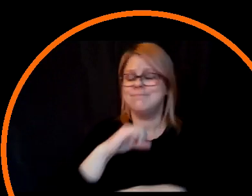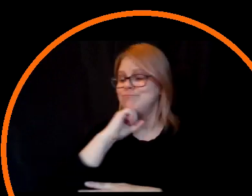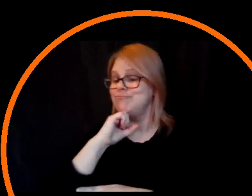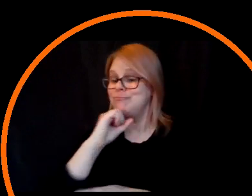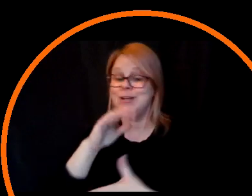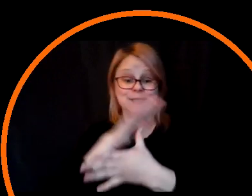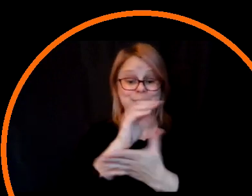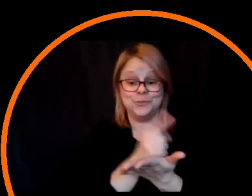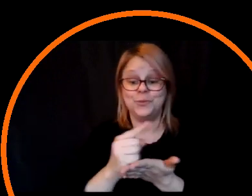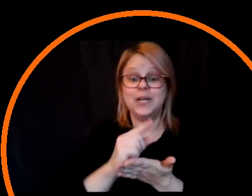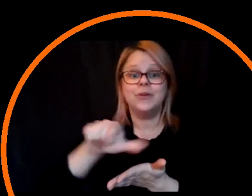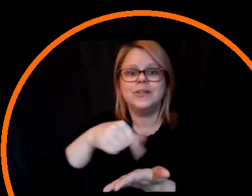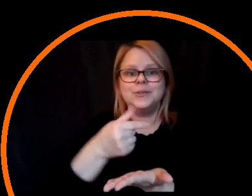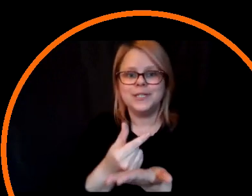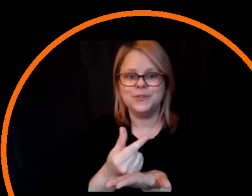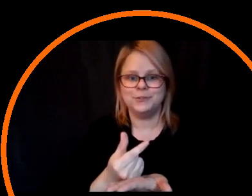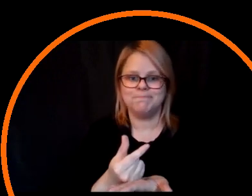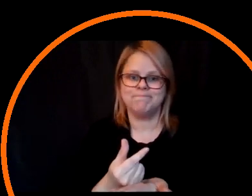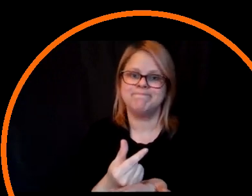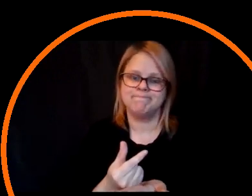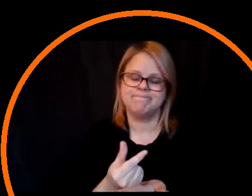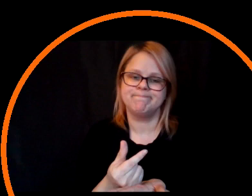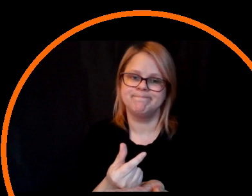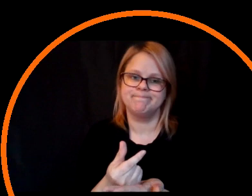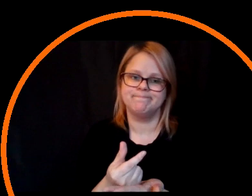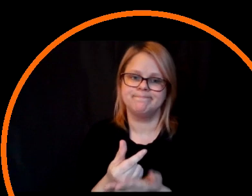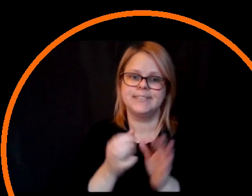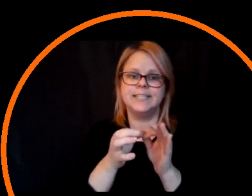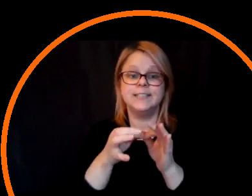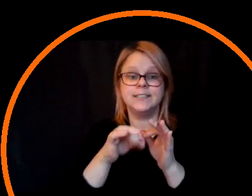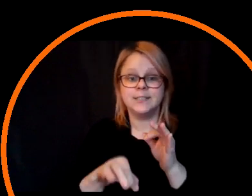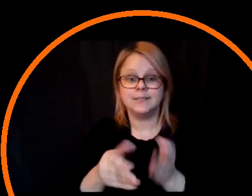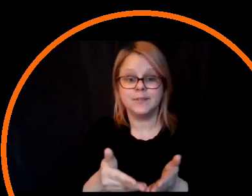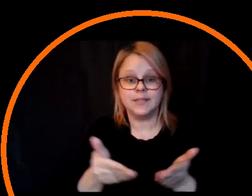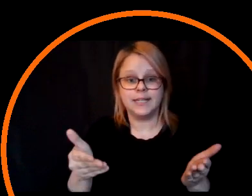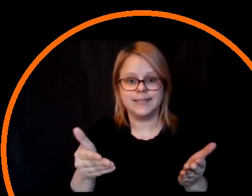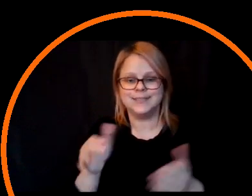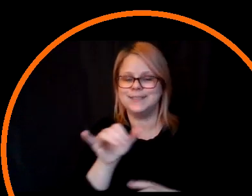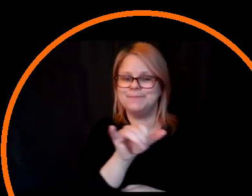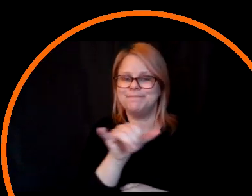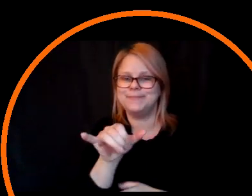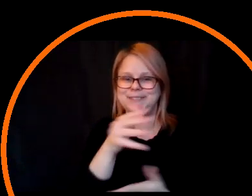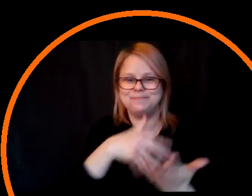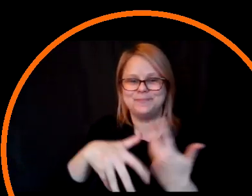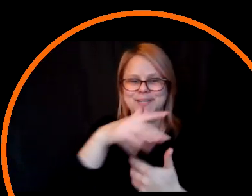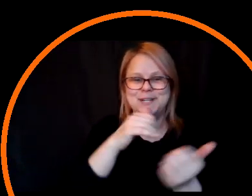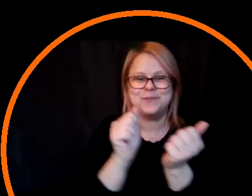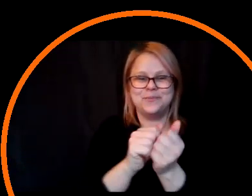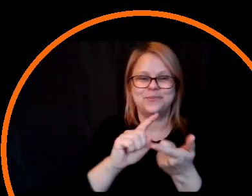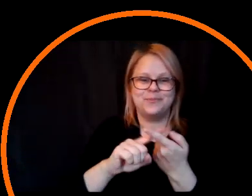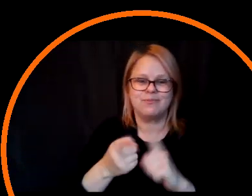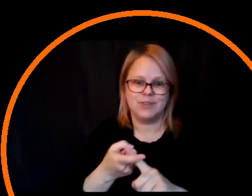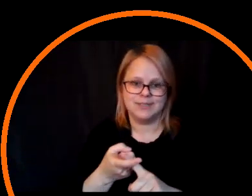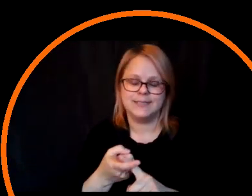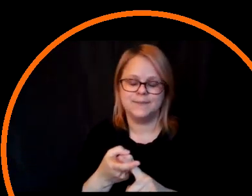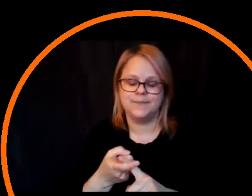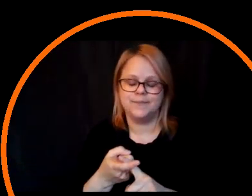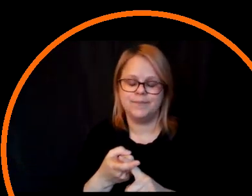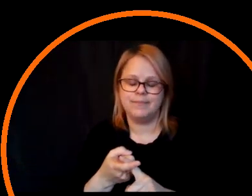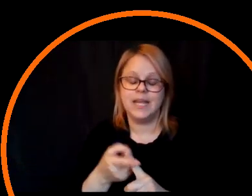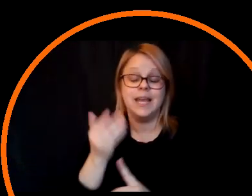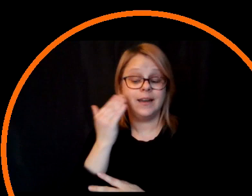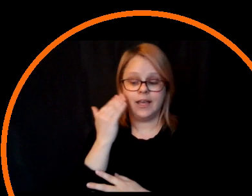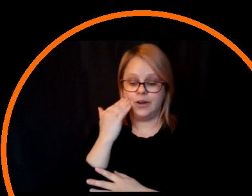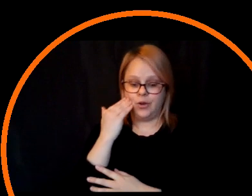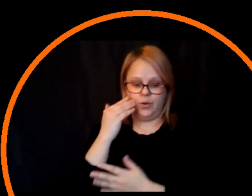parties, prom, senior week, graduation. Simple things like hanging out with your friends. And I know none of this has